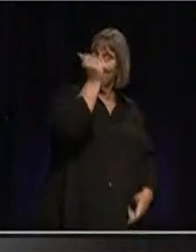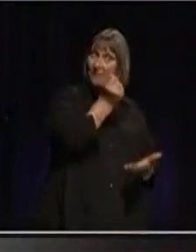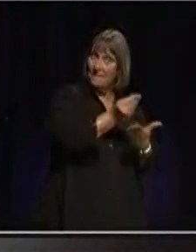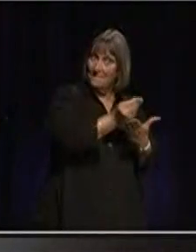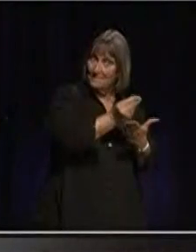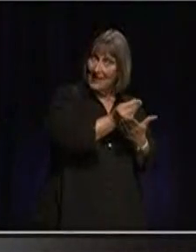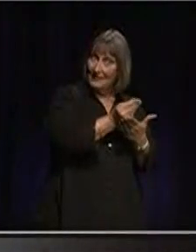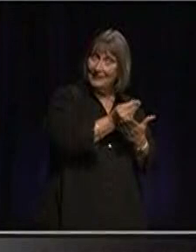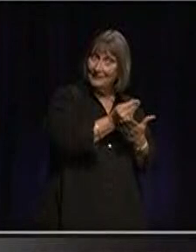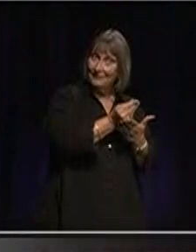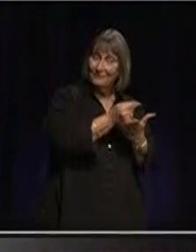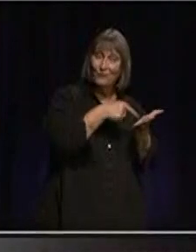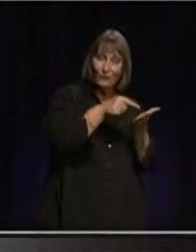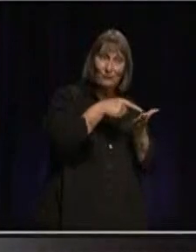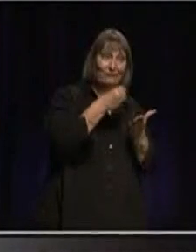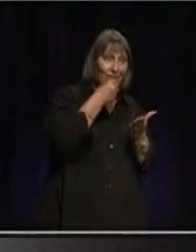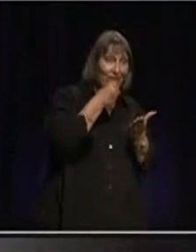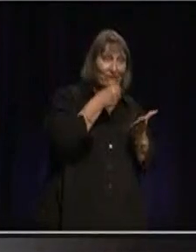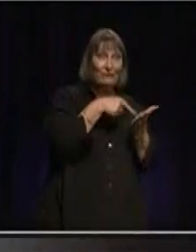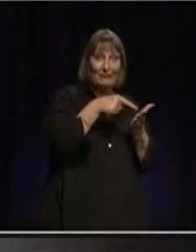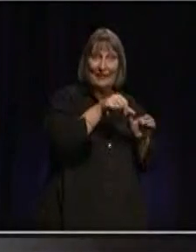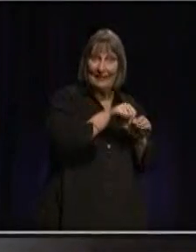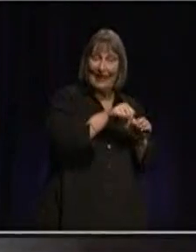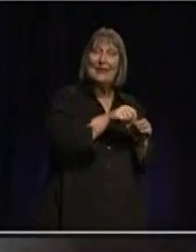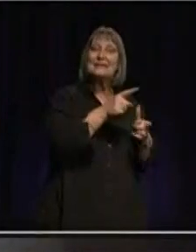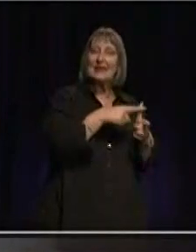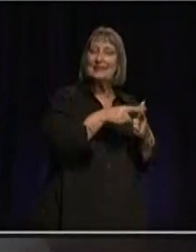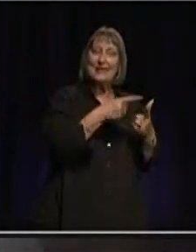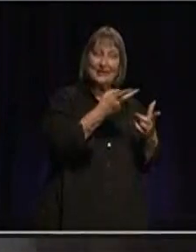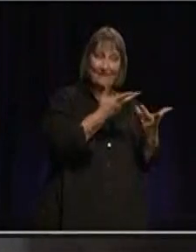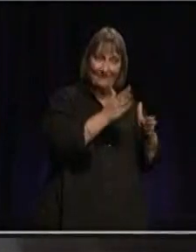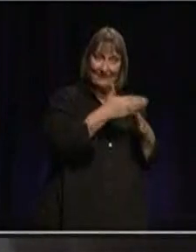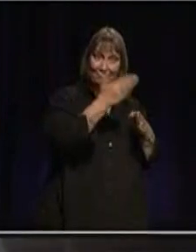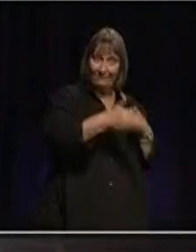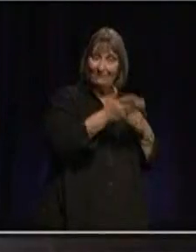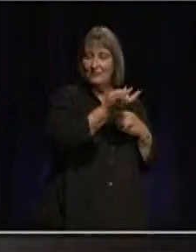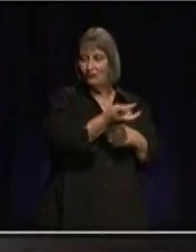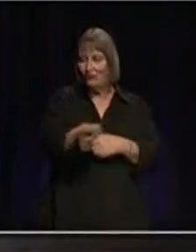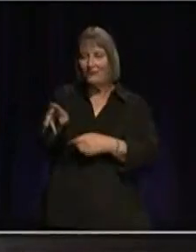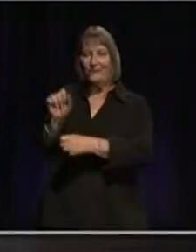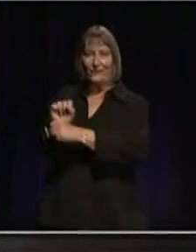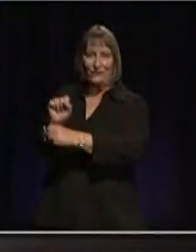more information on that program by calling 311 or enroll at